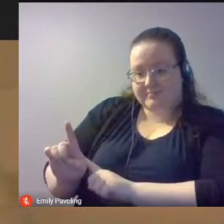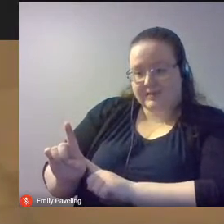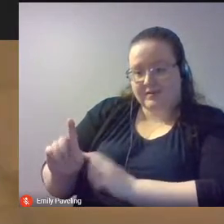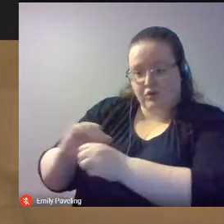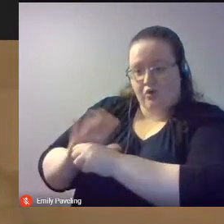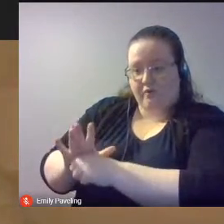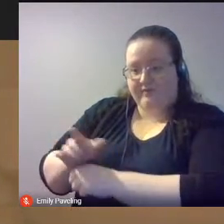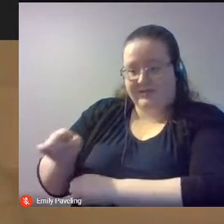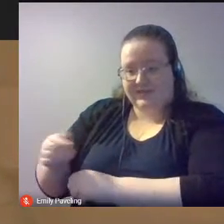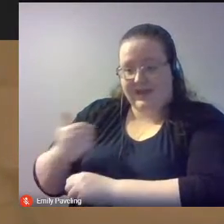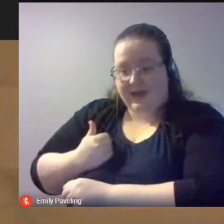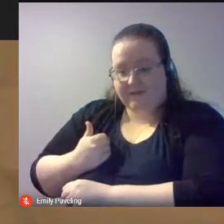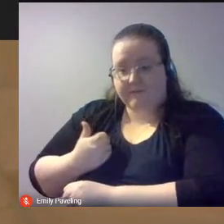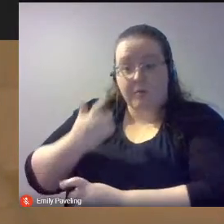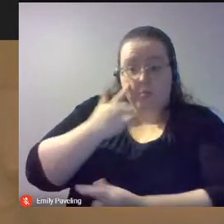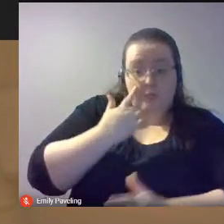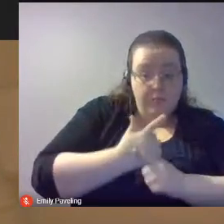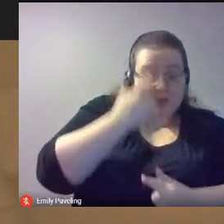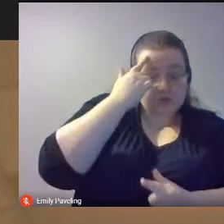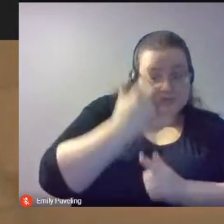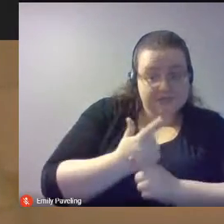and self-isolate as well?